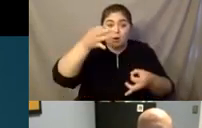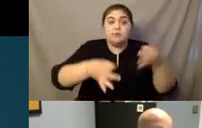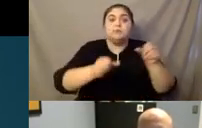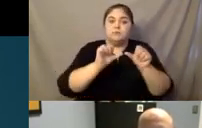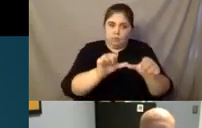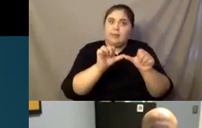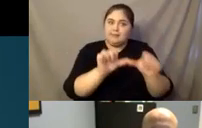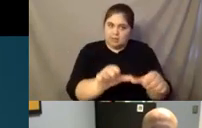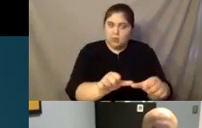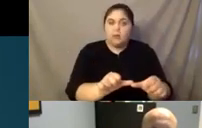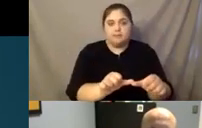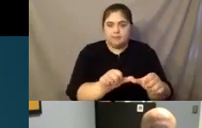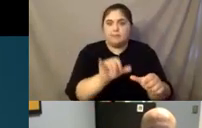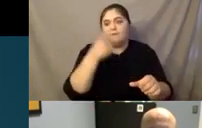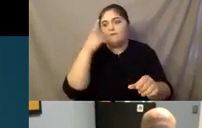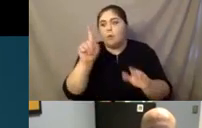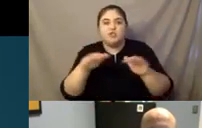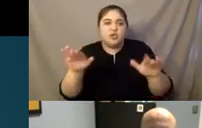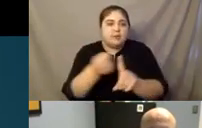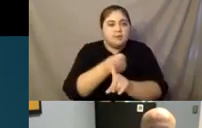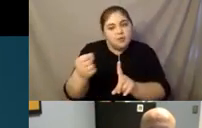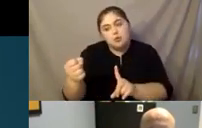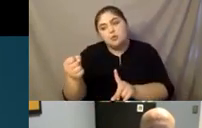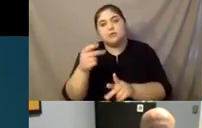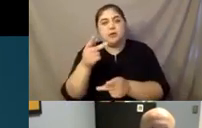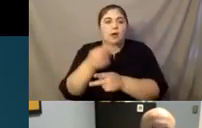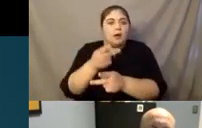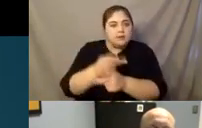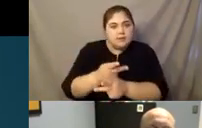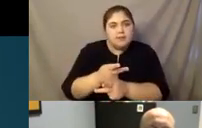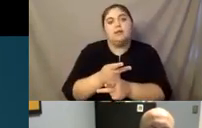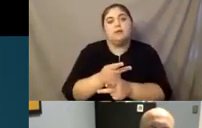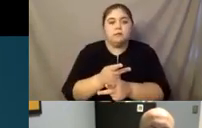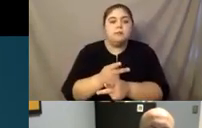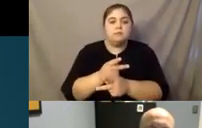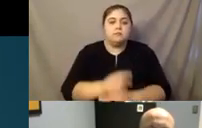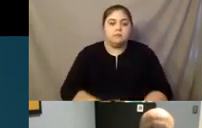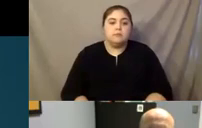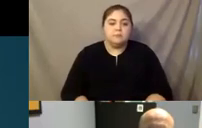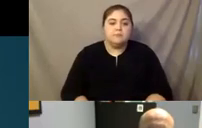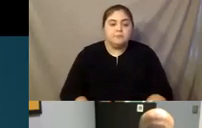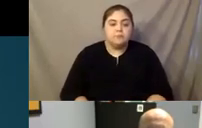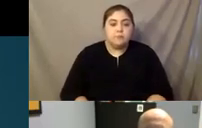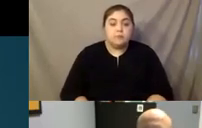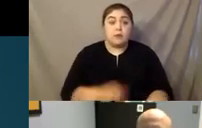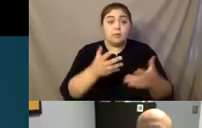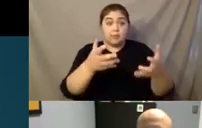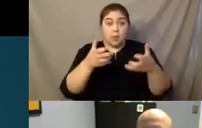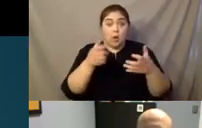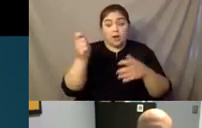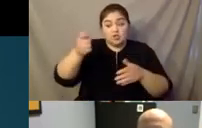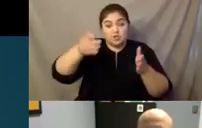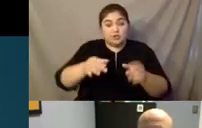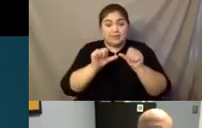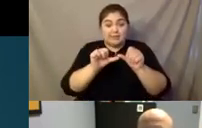deemed for child abuse, and some custody matters were continuing on. What they want, though, is the judges to continue to expand